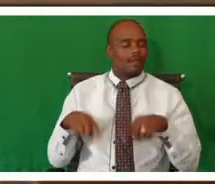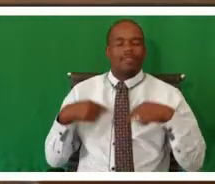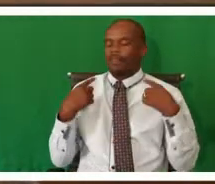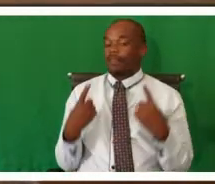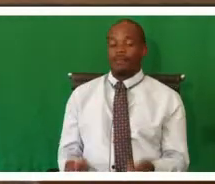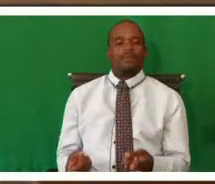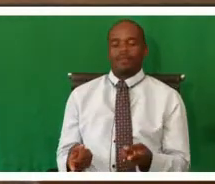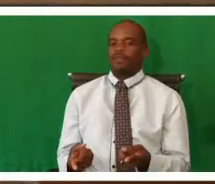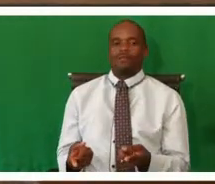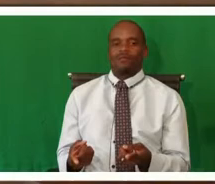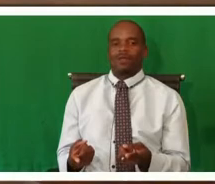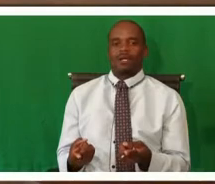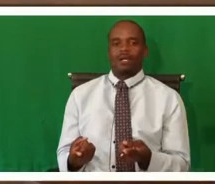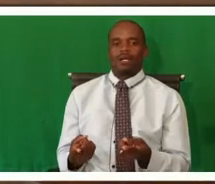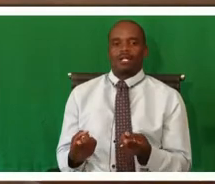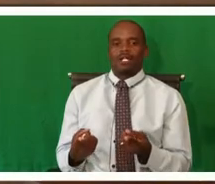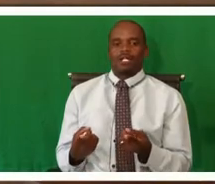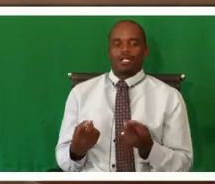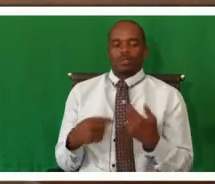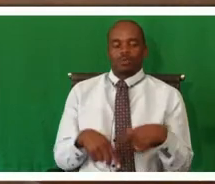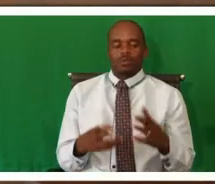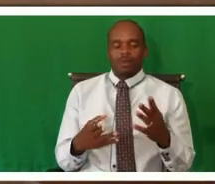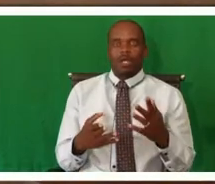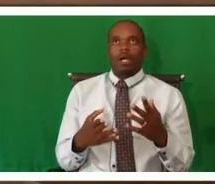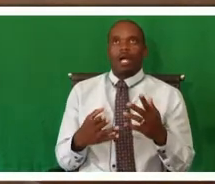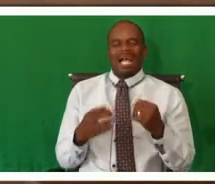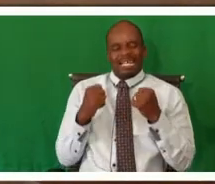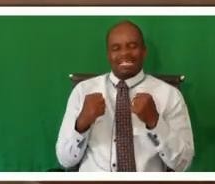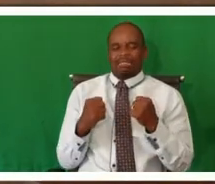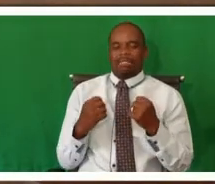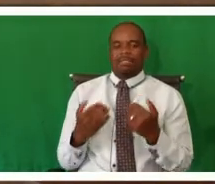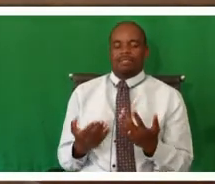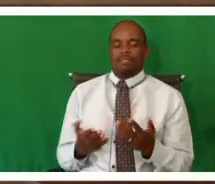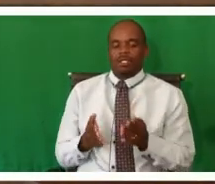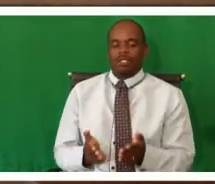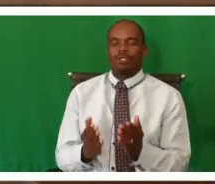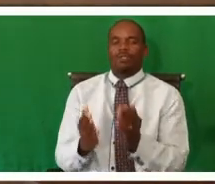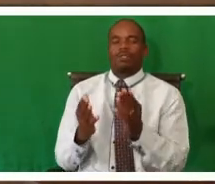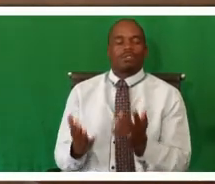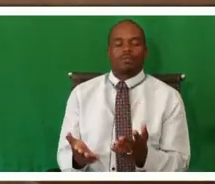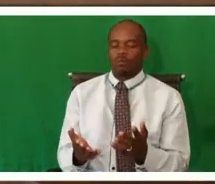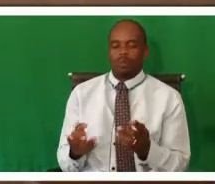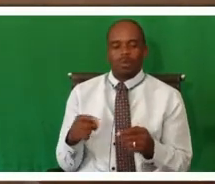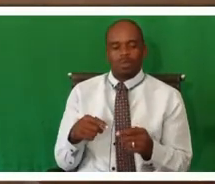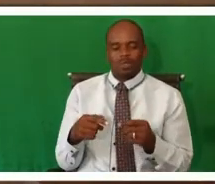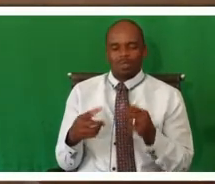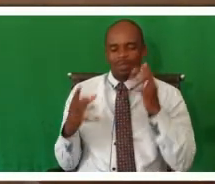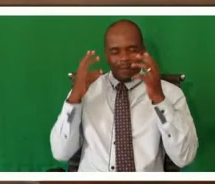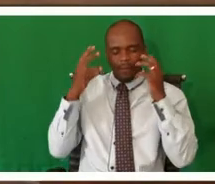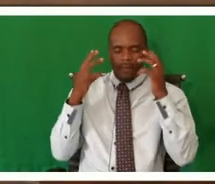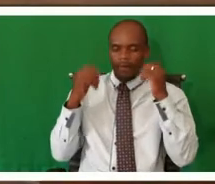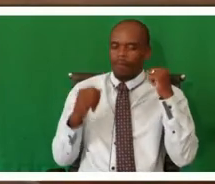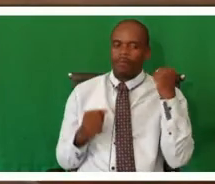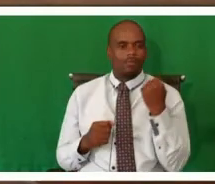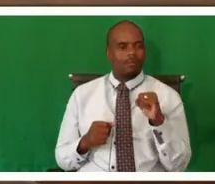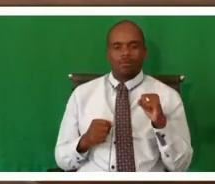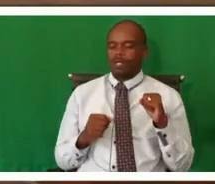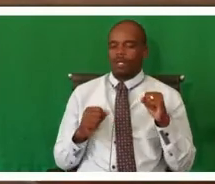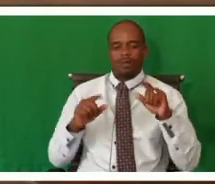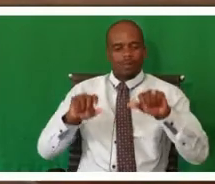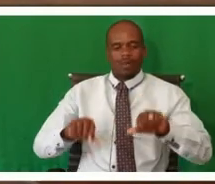to despair in the face of hardship. There is no doubt that we will rise